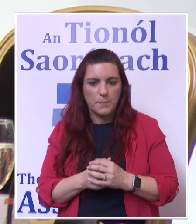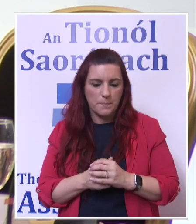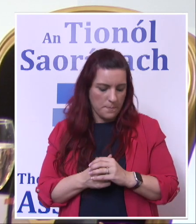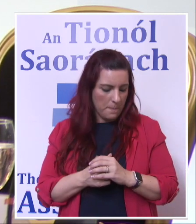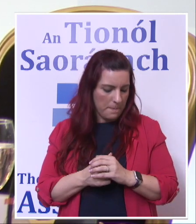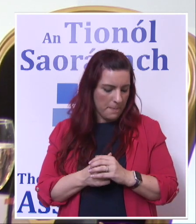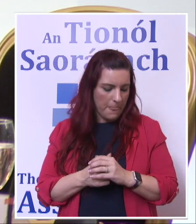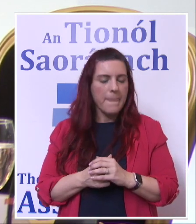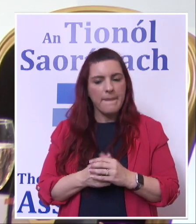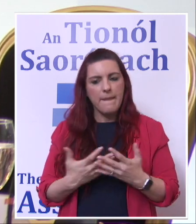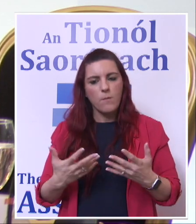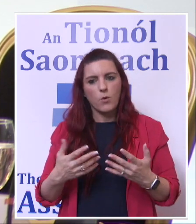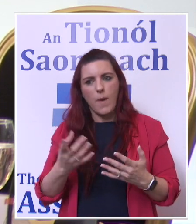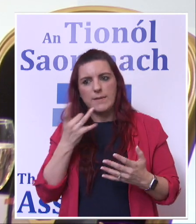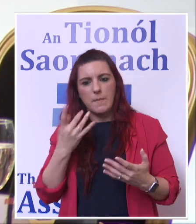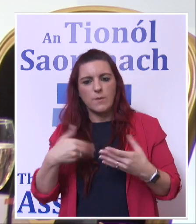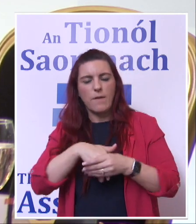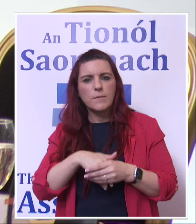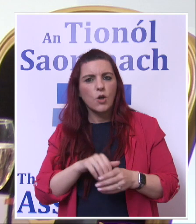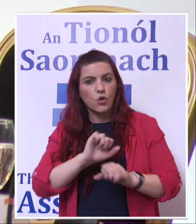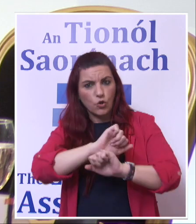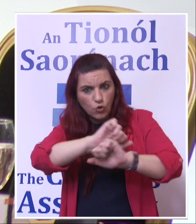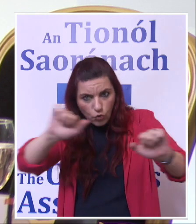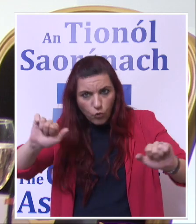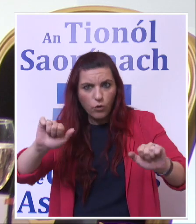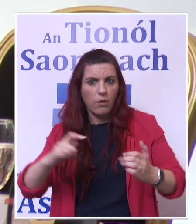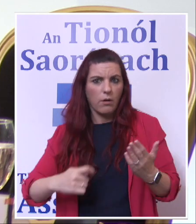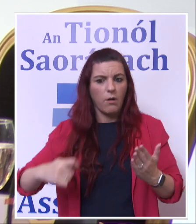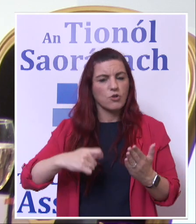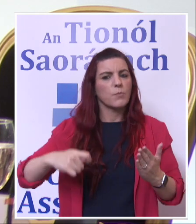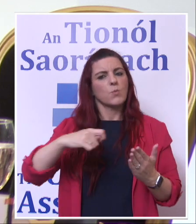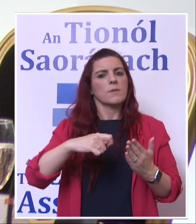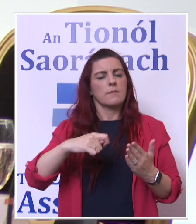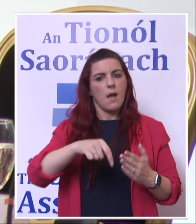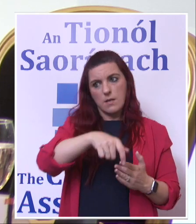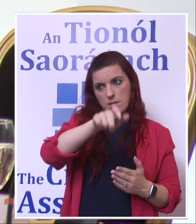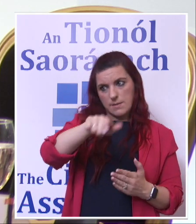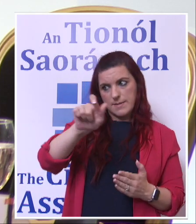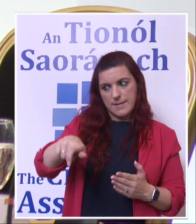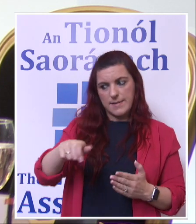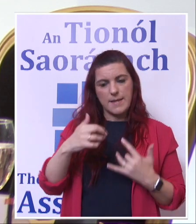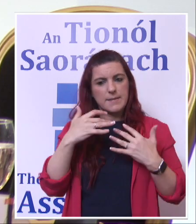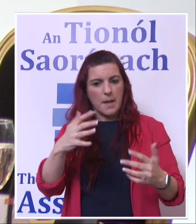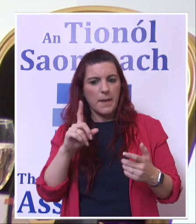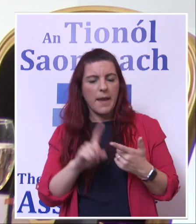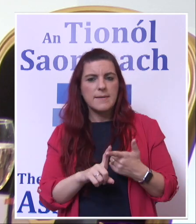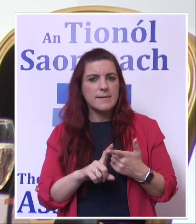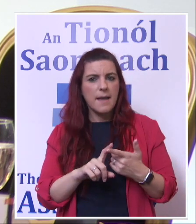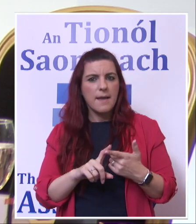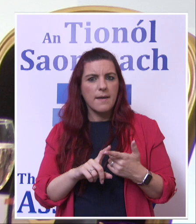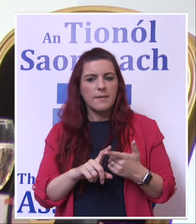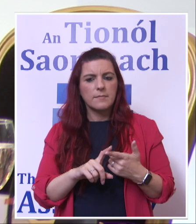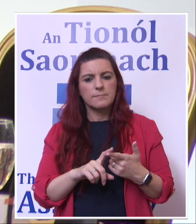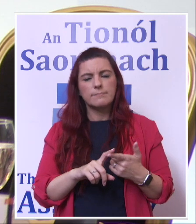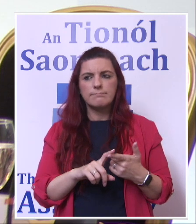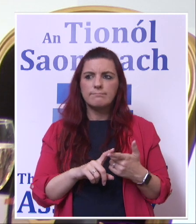is involvement and so on. Your contribution to the Citizens' Assembly is a